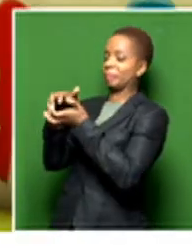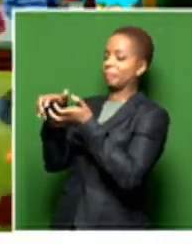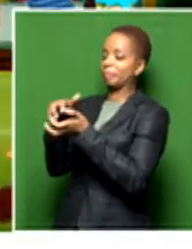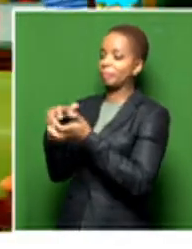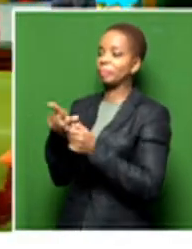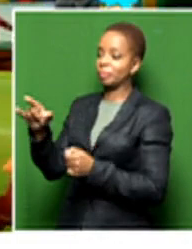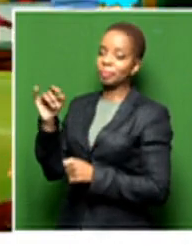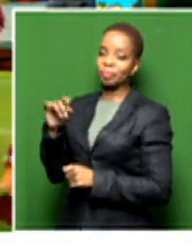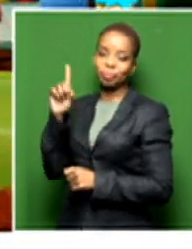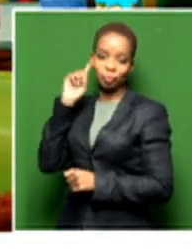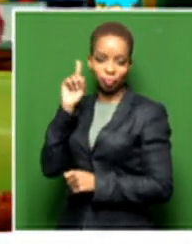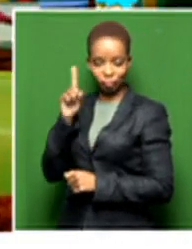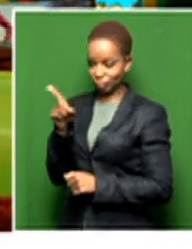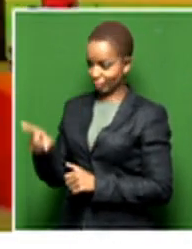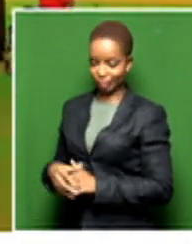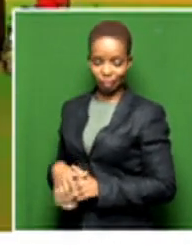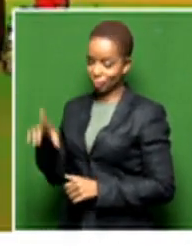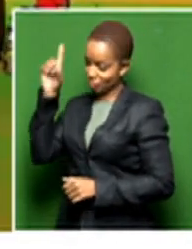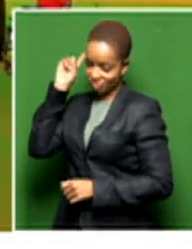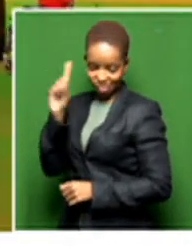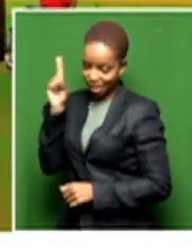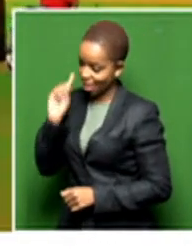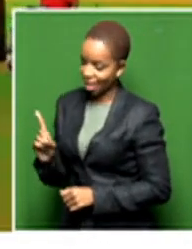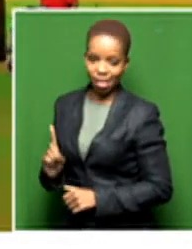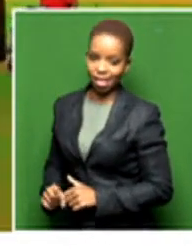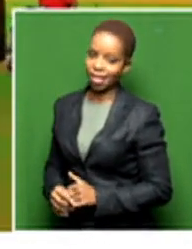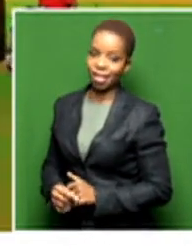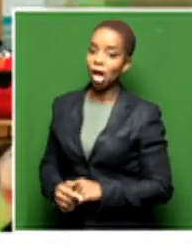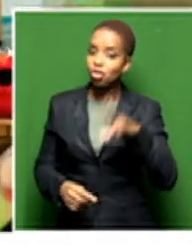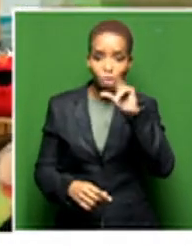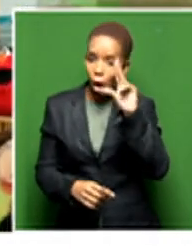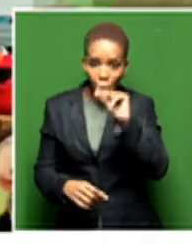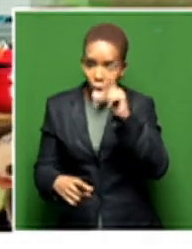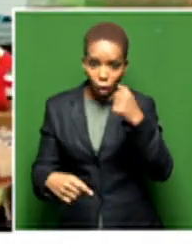ah, you're so cheeky. You are so cheeky, no, Elmo.